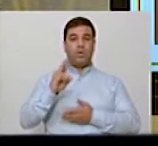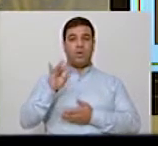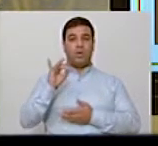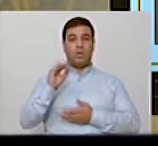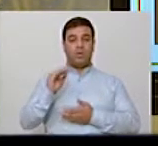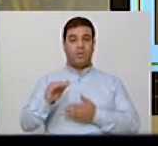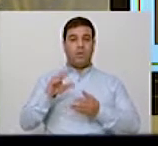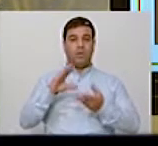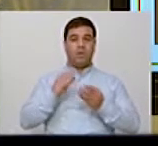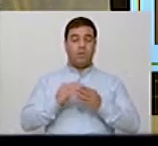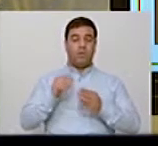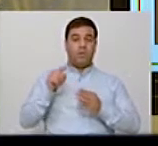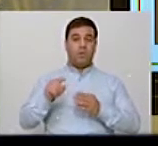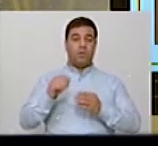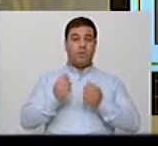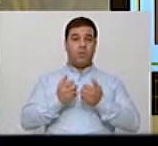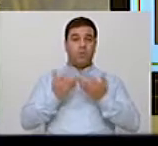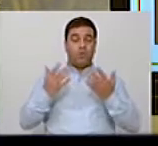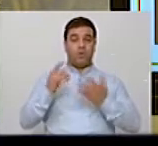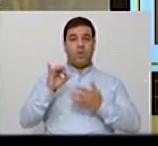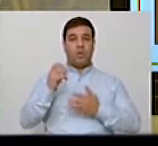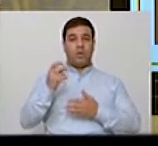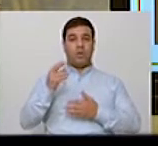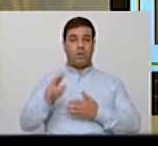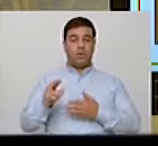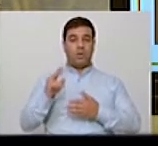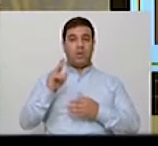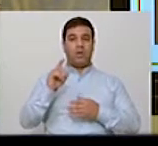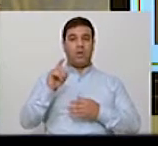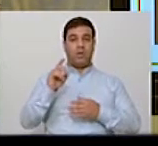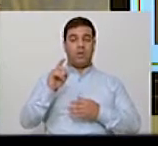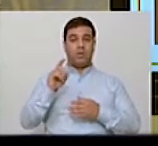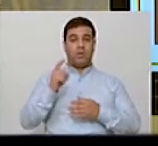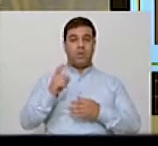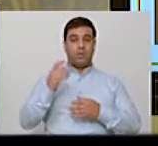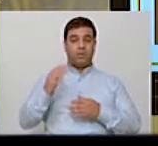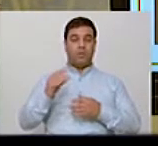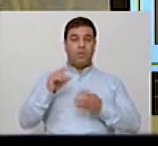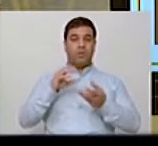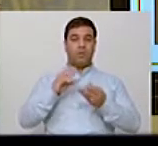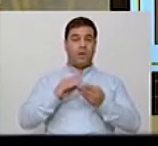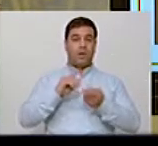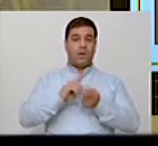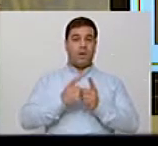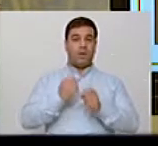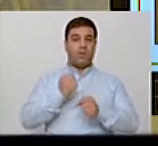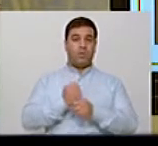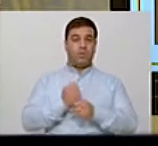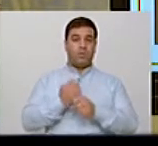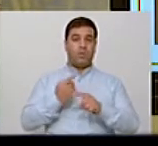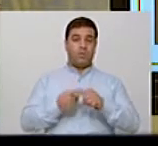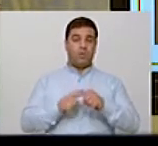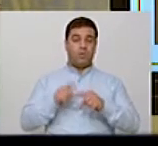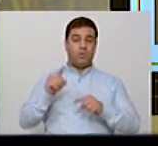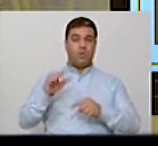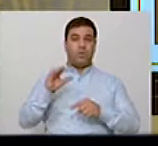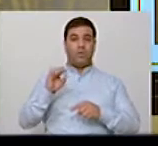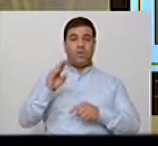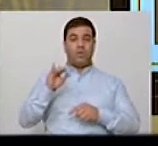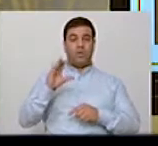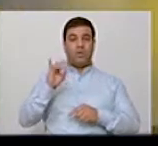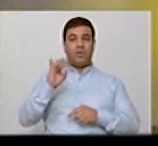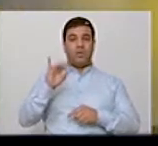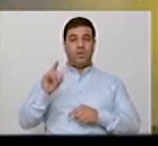pigmenti yordamida yorug'lik energiyasini kimyoviy energiyaga aylantiruvchi shu fotosintez